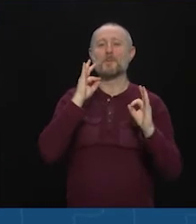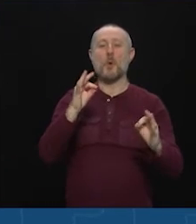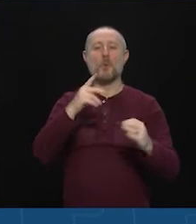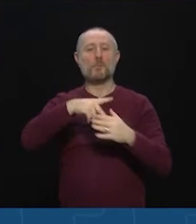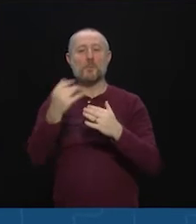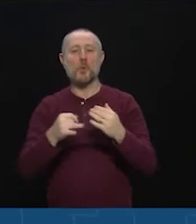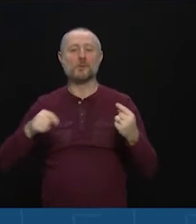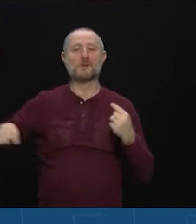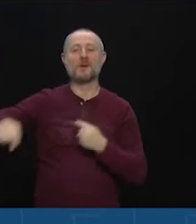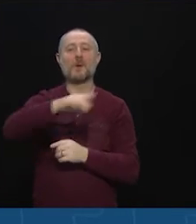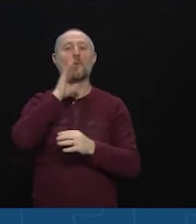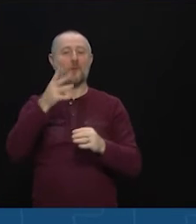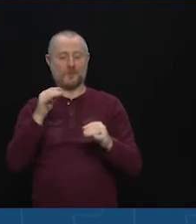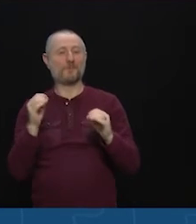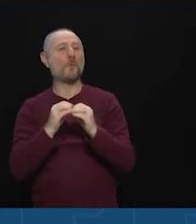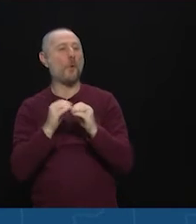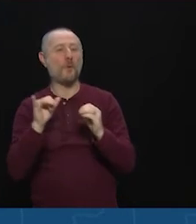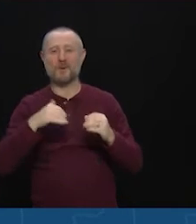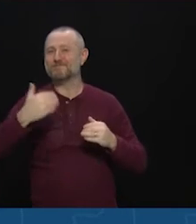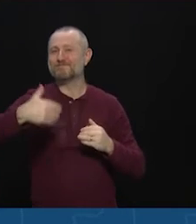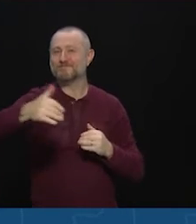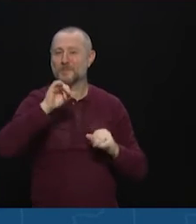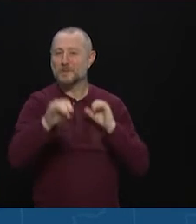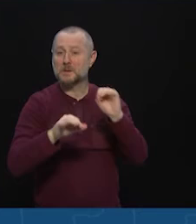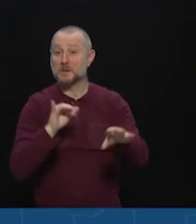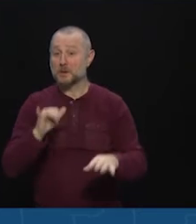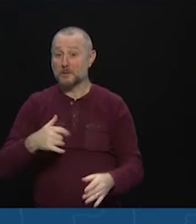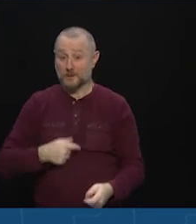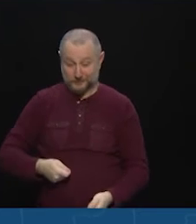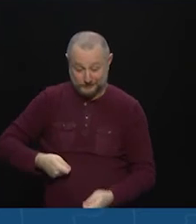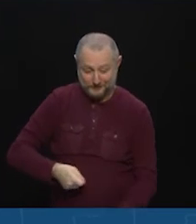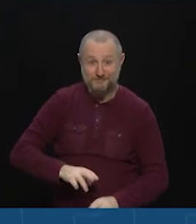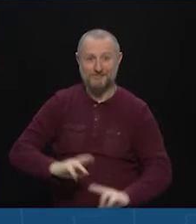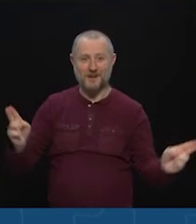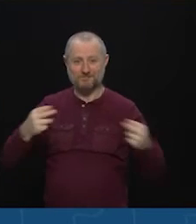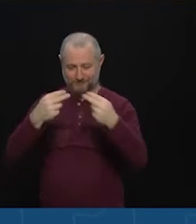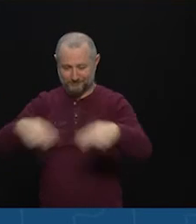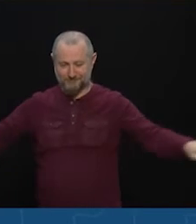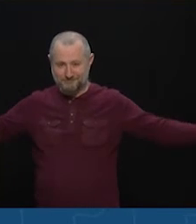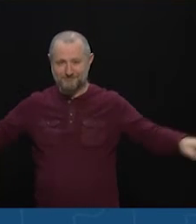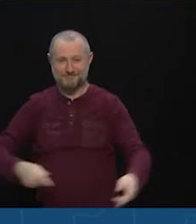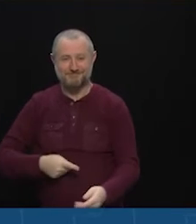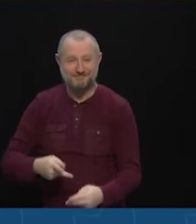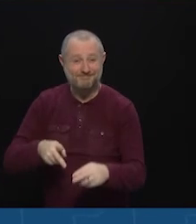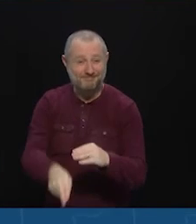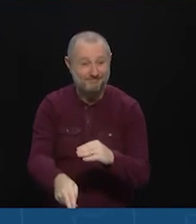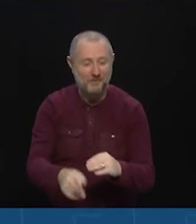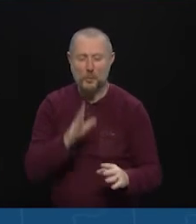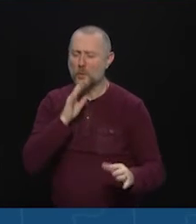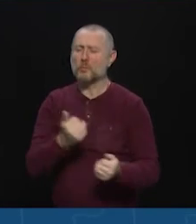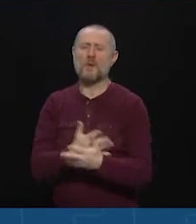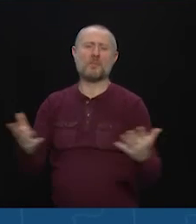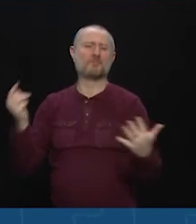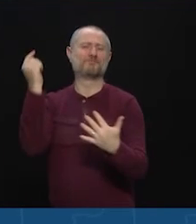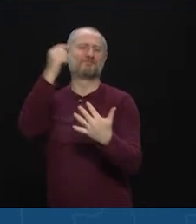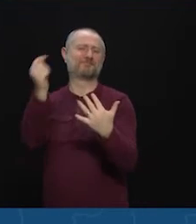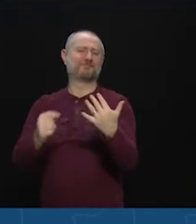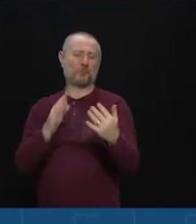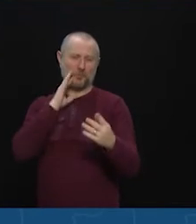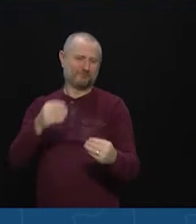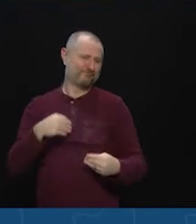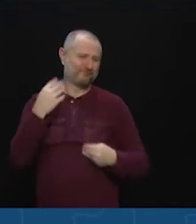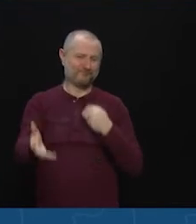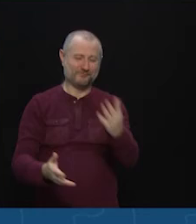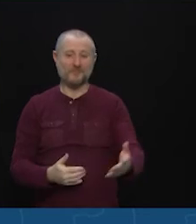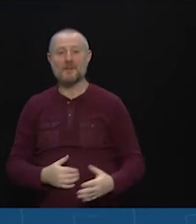get ready, get your shovels ready, get your scissors ready, because we're going to be doing a lot in this area, which is so important to me as well. But